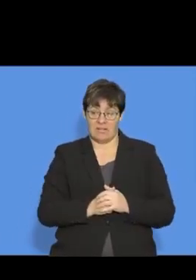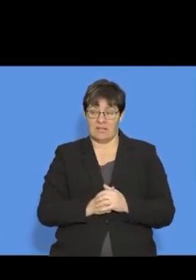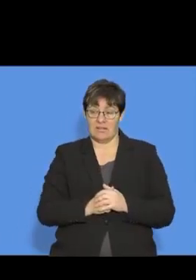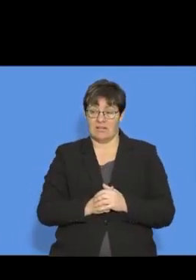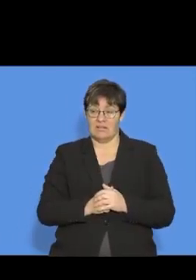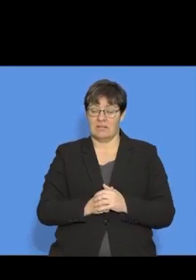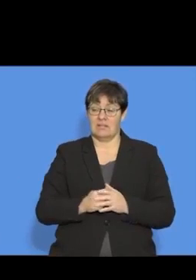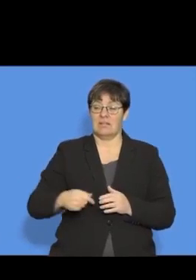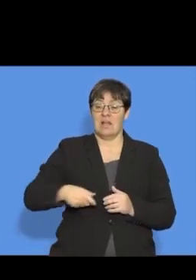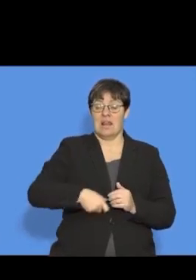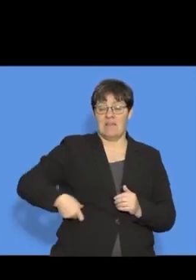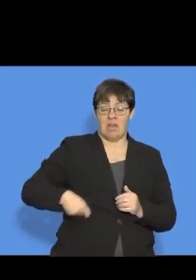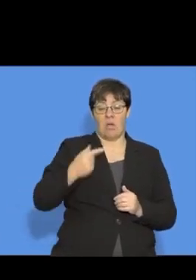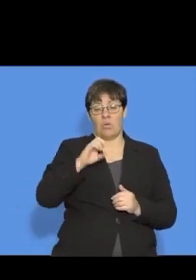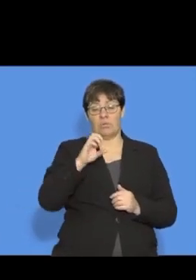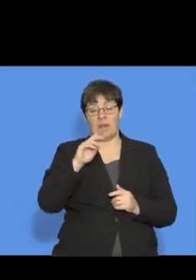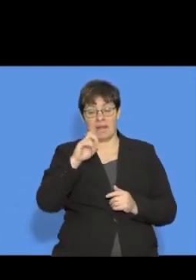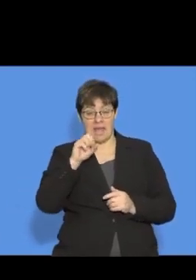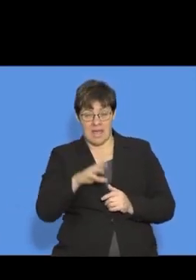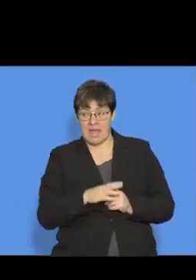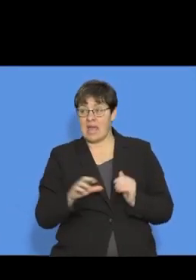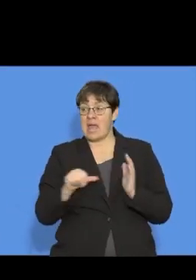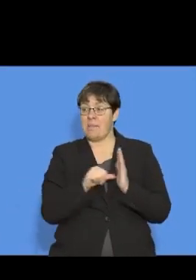levels. The liver and the